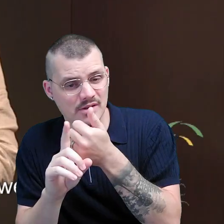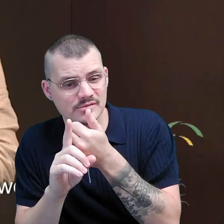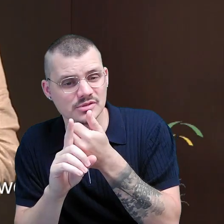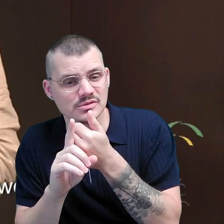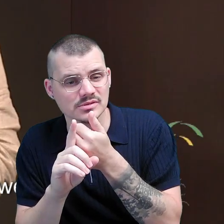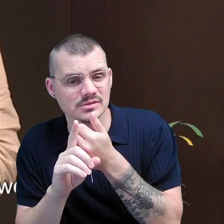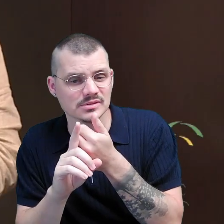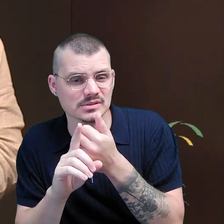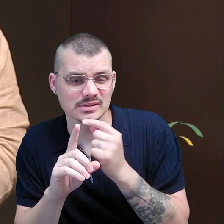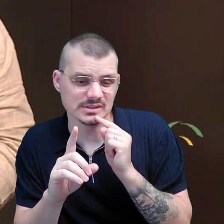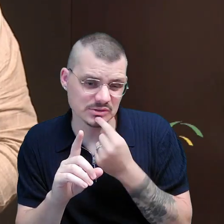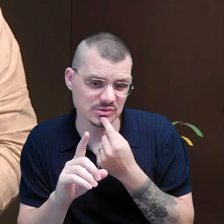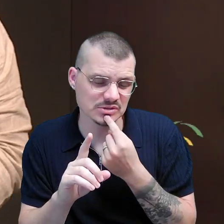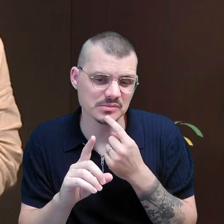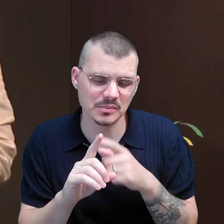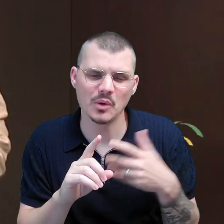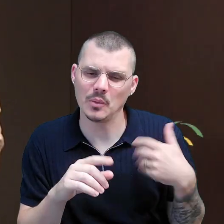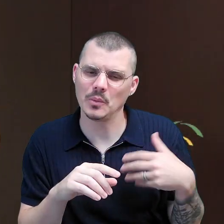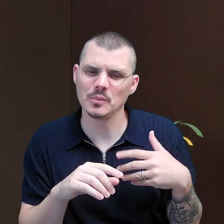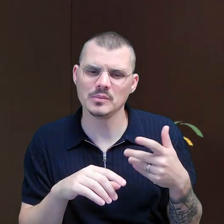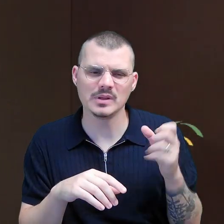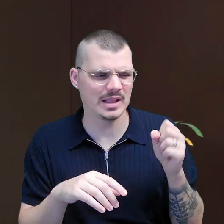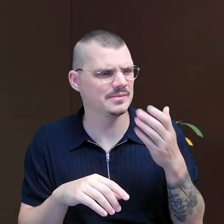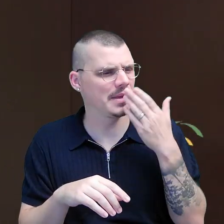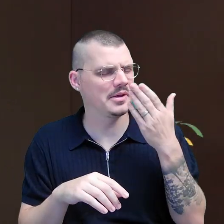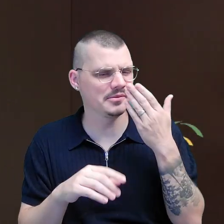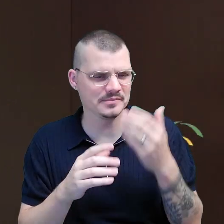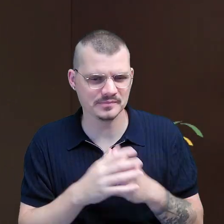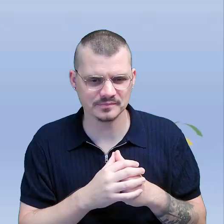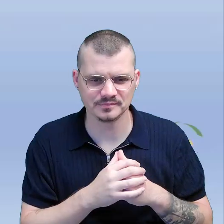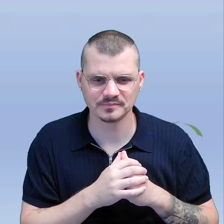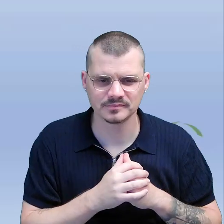seizures themselves were kind of serious.